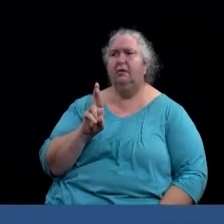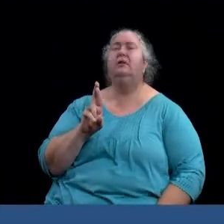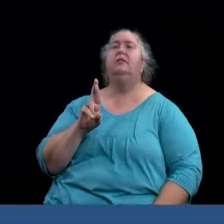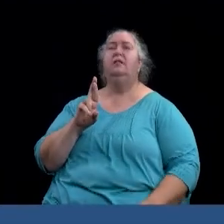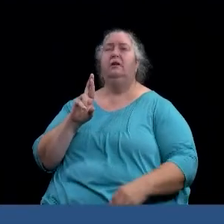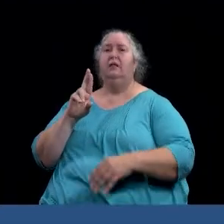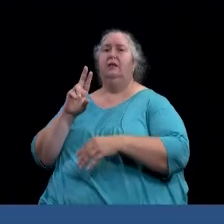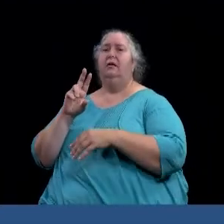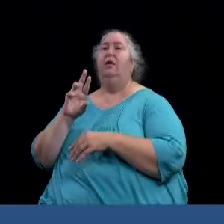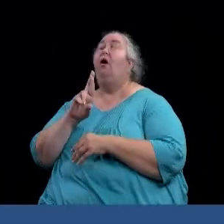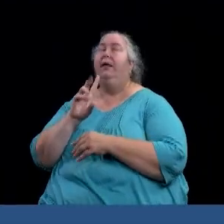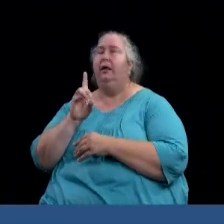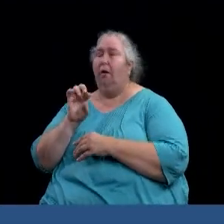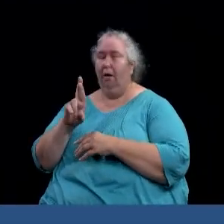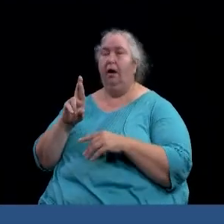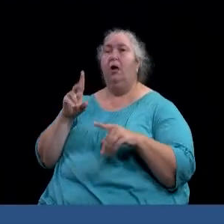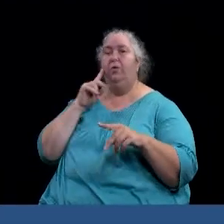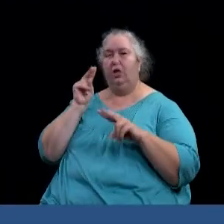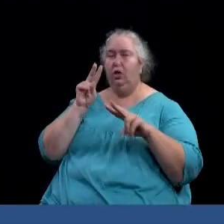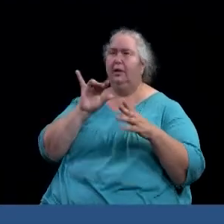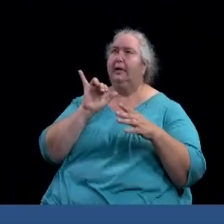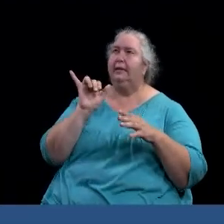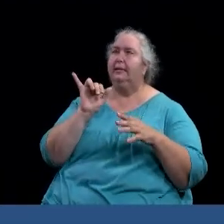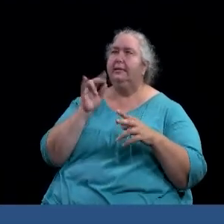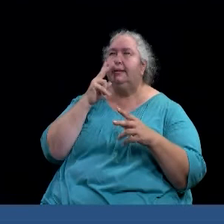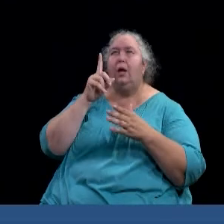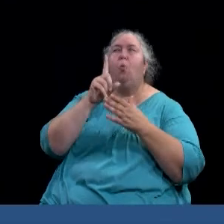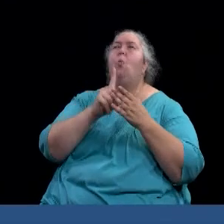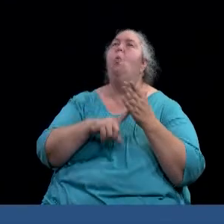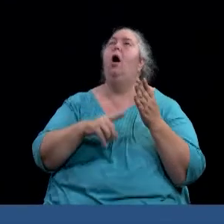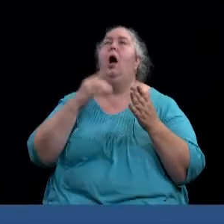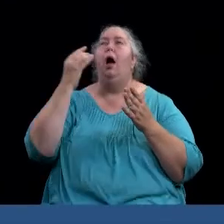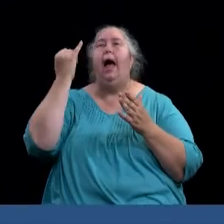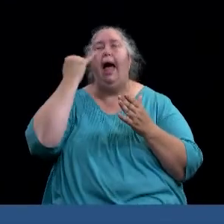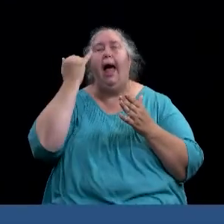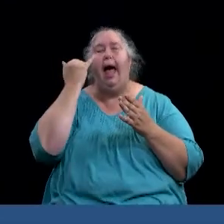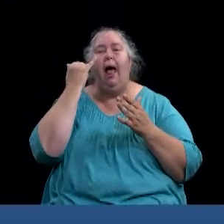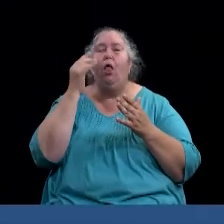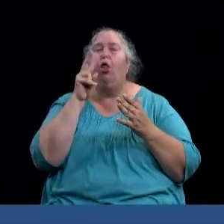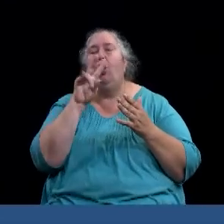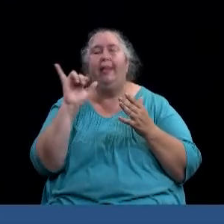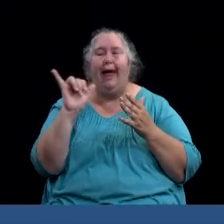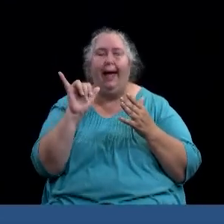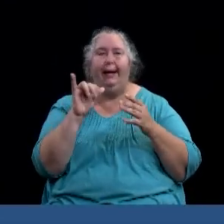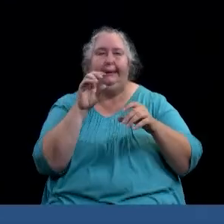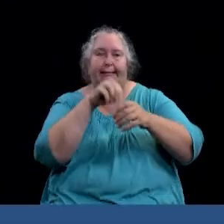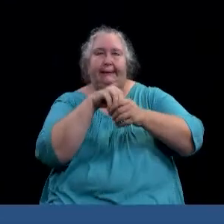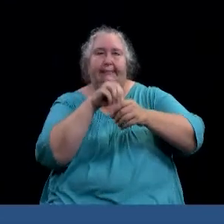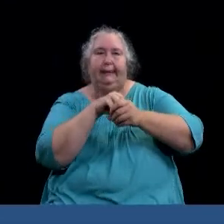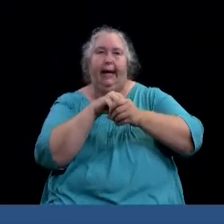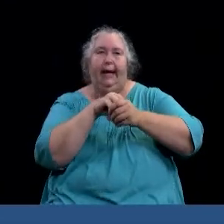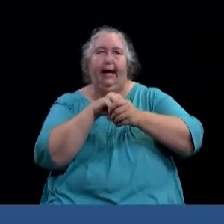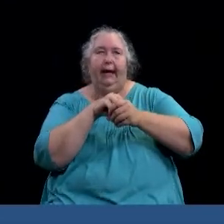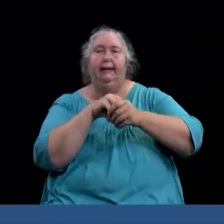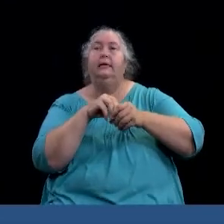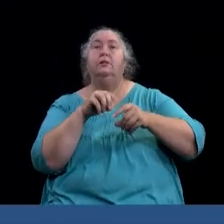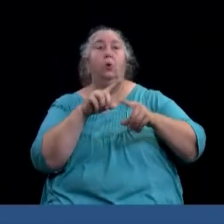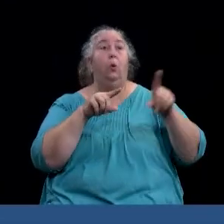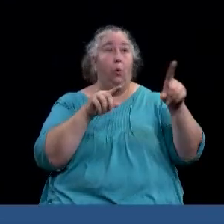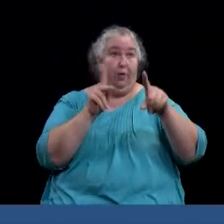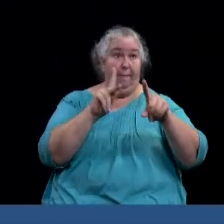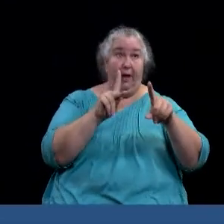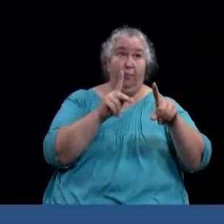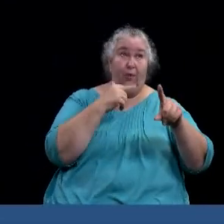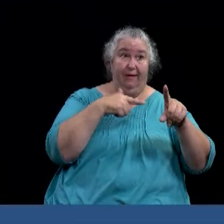like inside, and they were voting. So the tenants voted on their interiors and picked Project B. I don't know if you still have access to that,